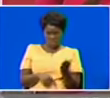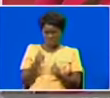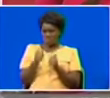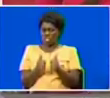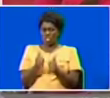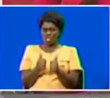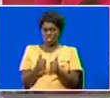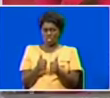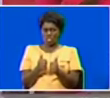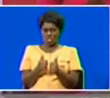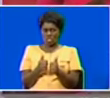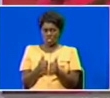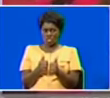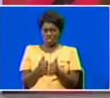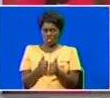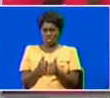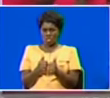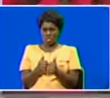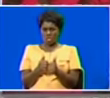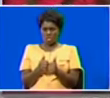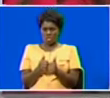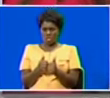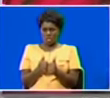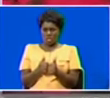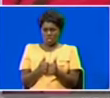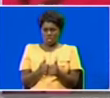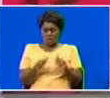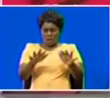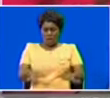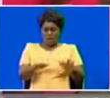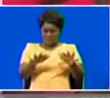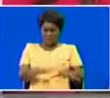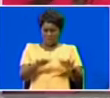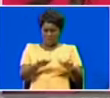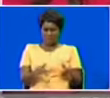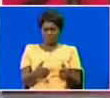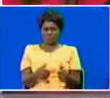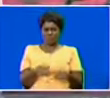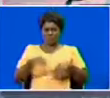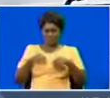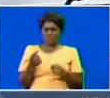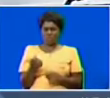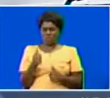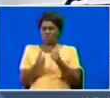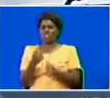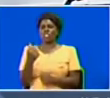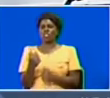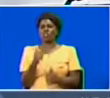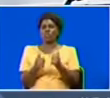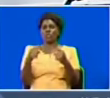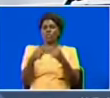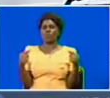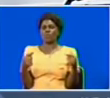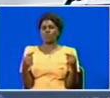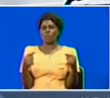the socialite or the con? No, let's calm down. Let's calm down, Boni. Let's just depends. Talk. Let me know which one. Which okay, one let's start